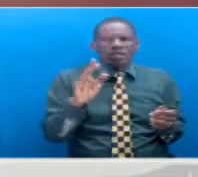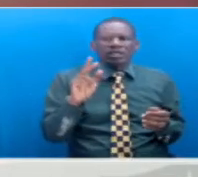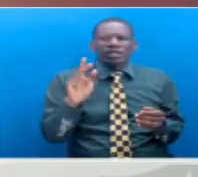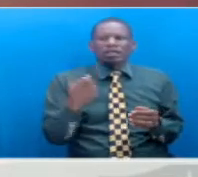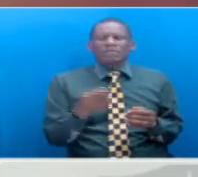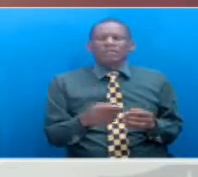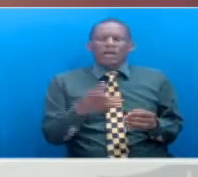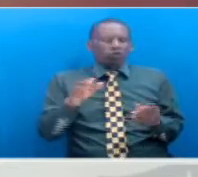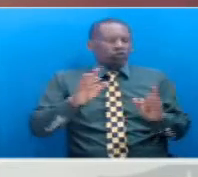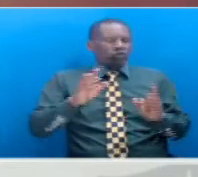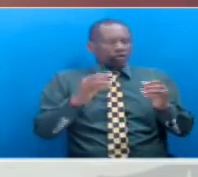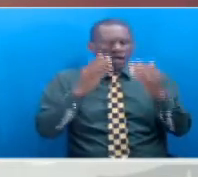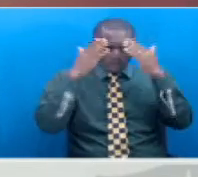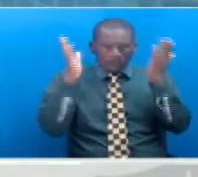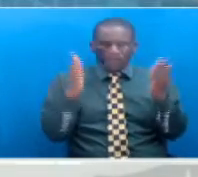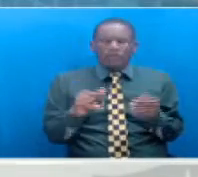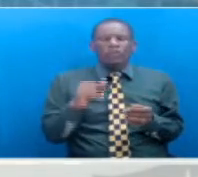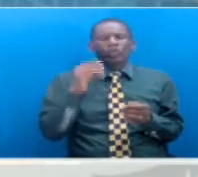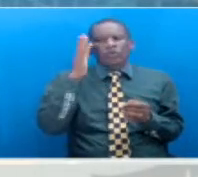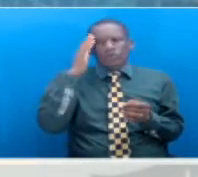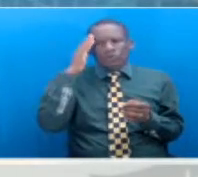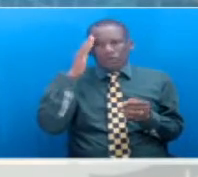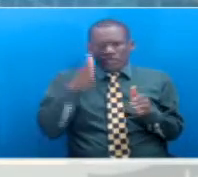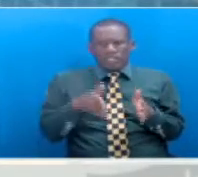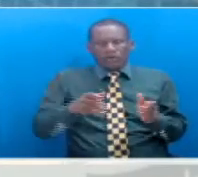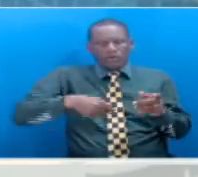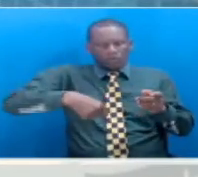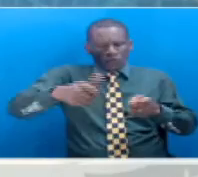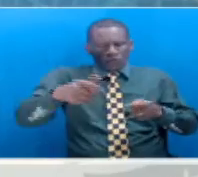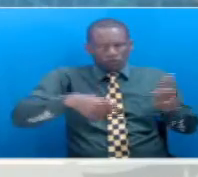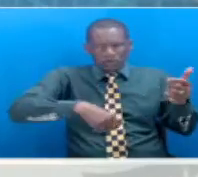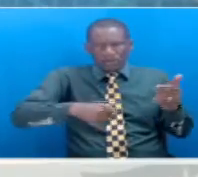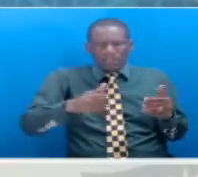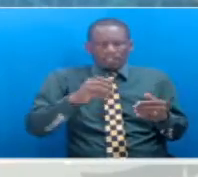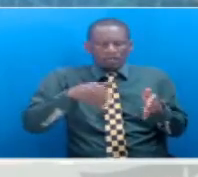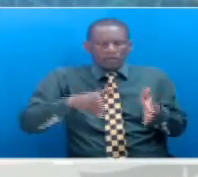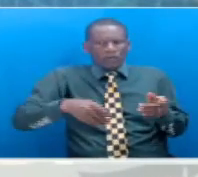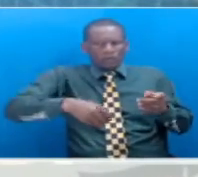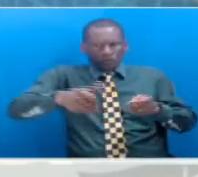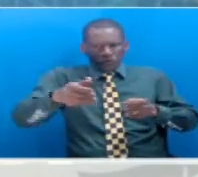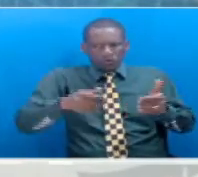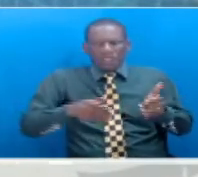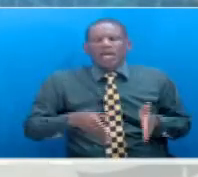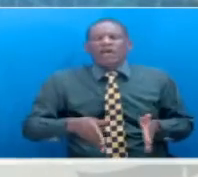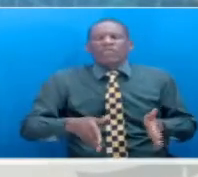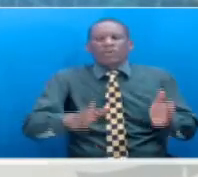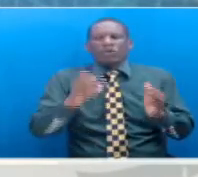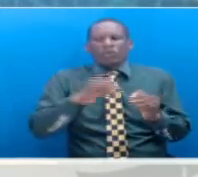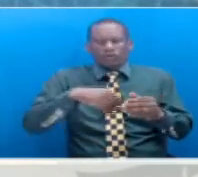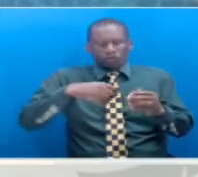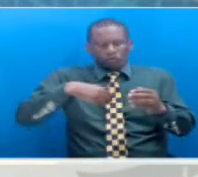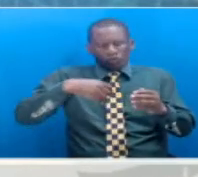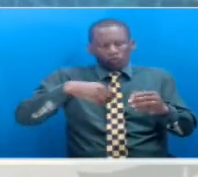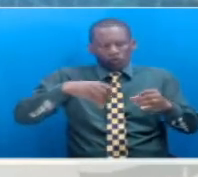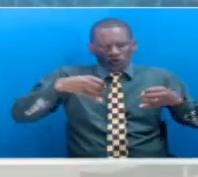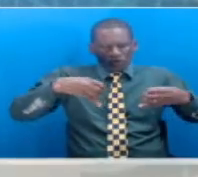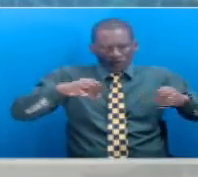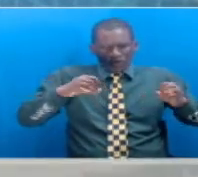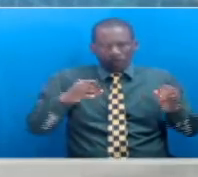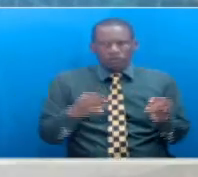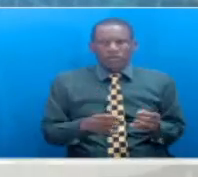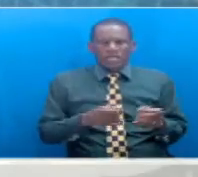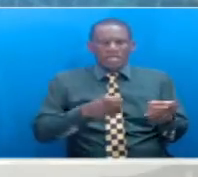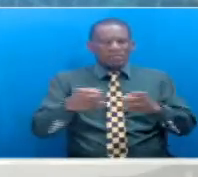You know, in terms of procurement, and in terms of operations,